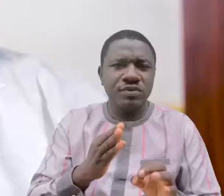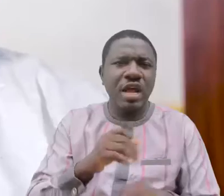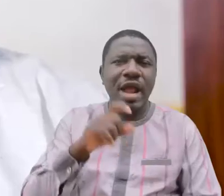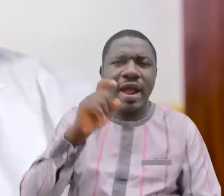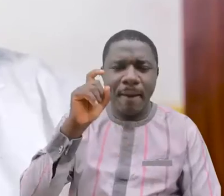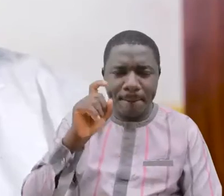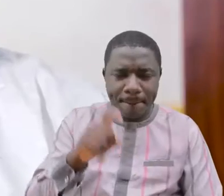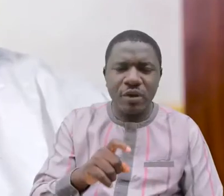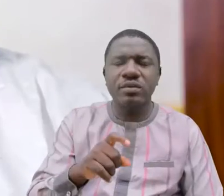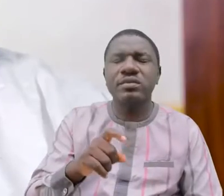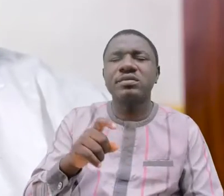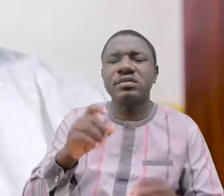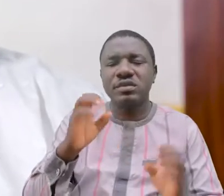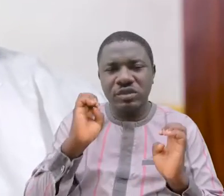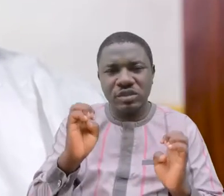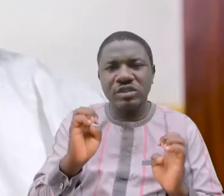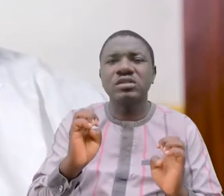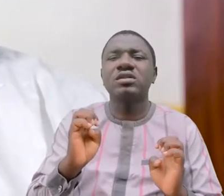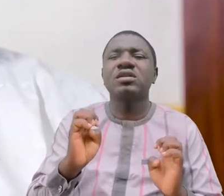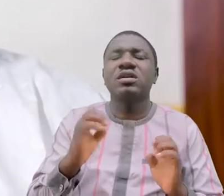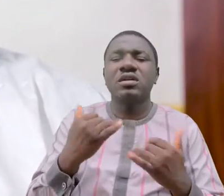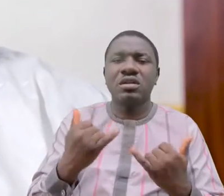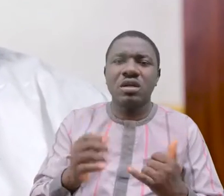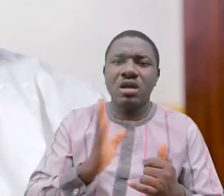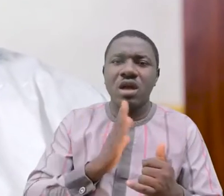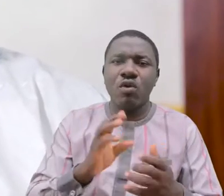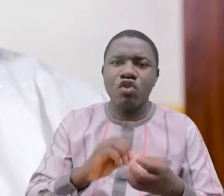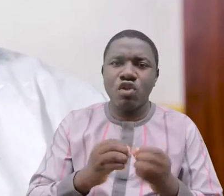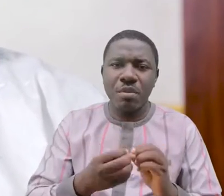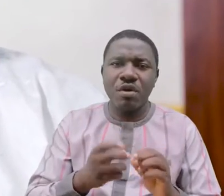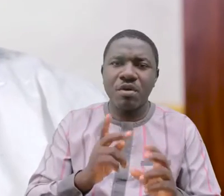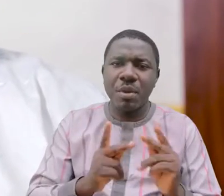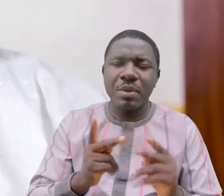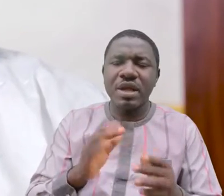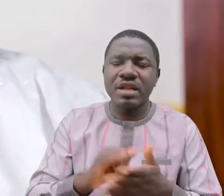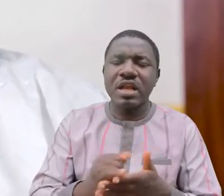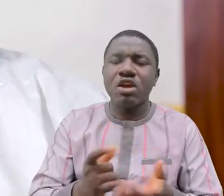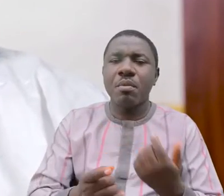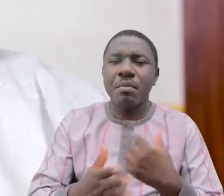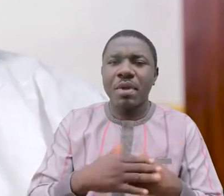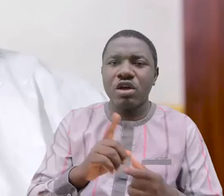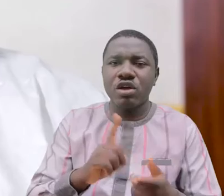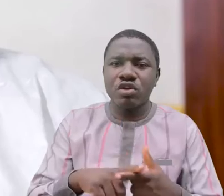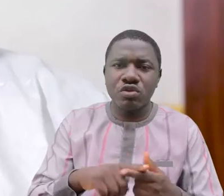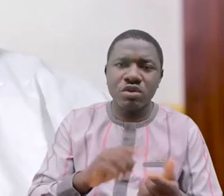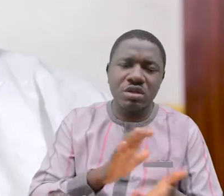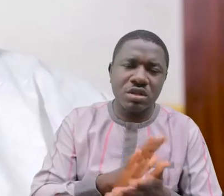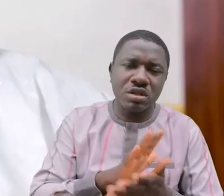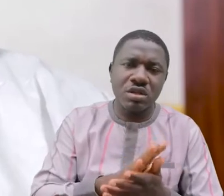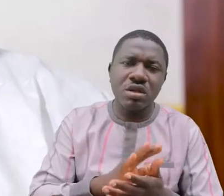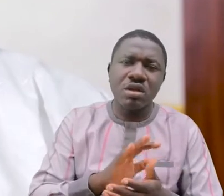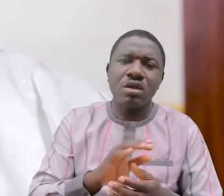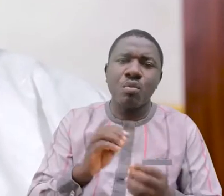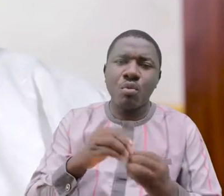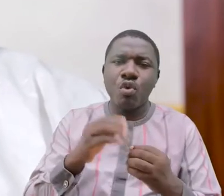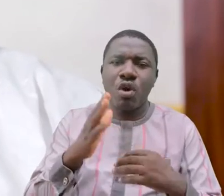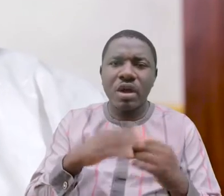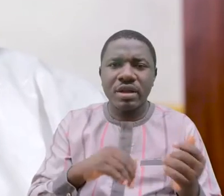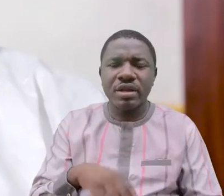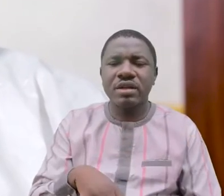of free and compulsory education. Now our enrollment is more